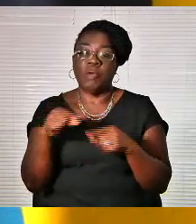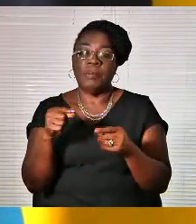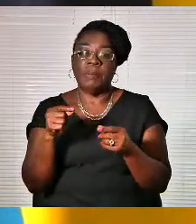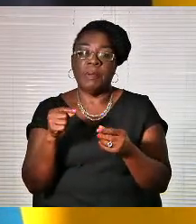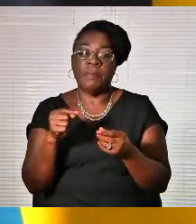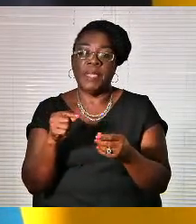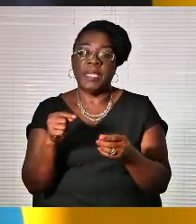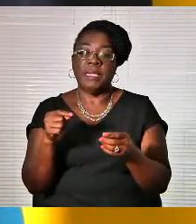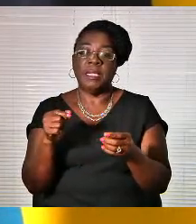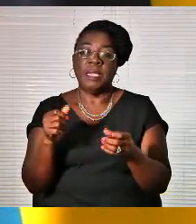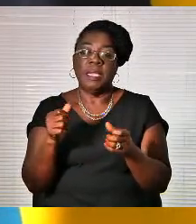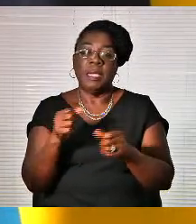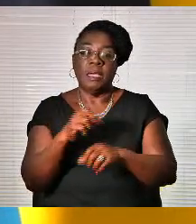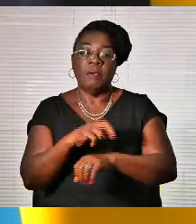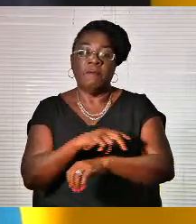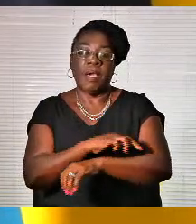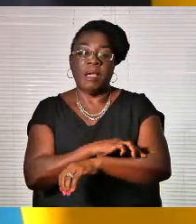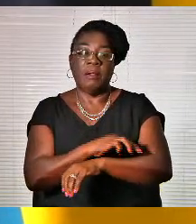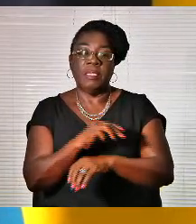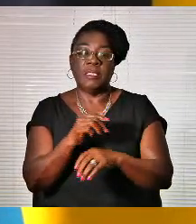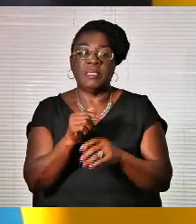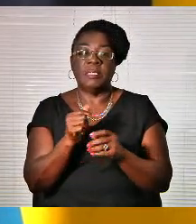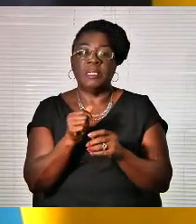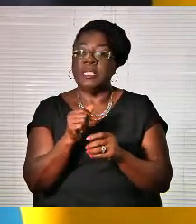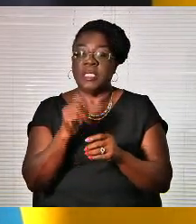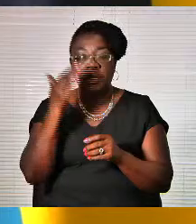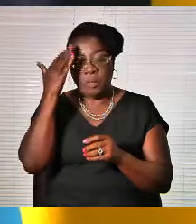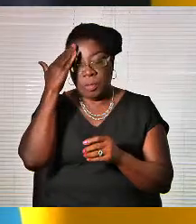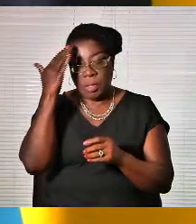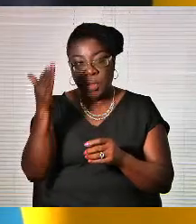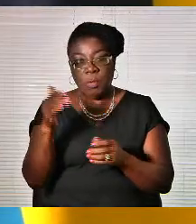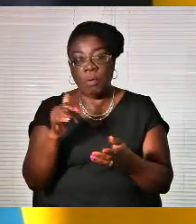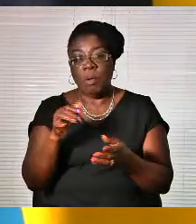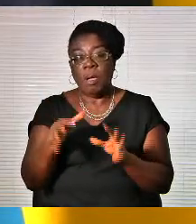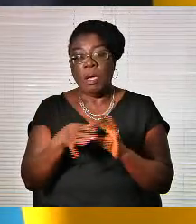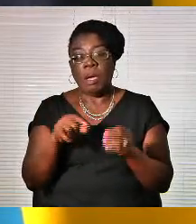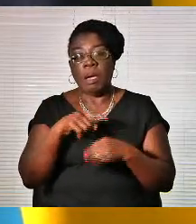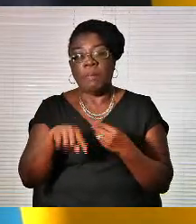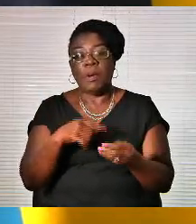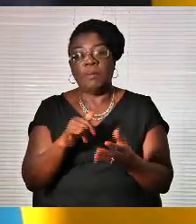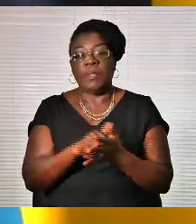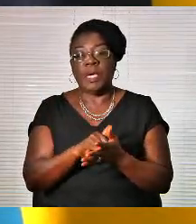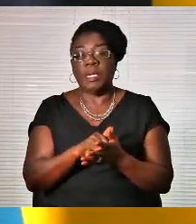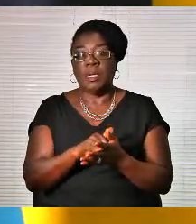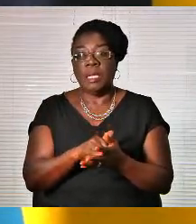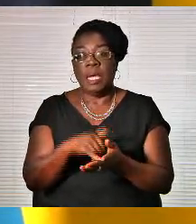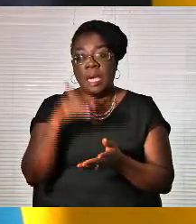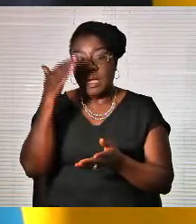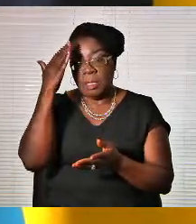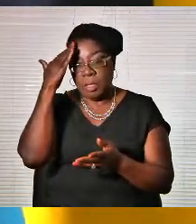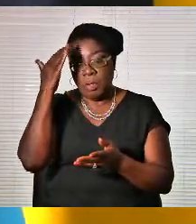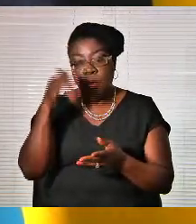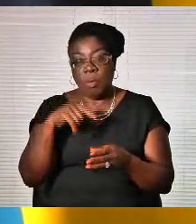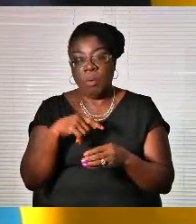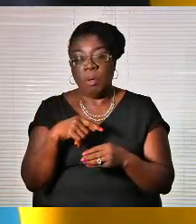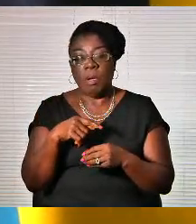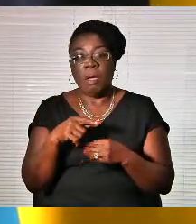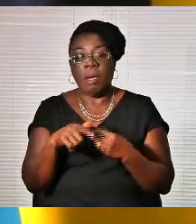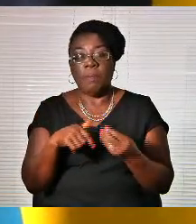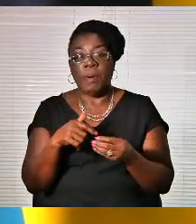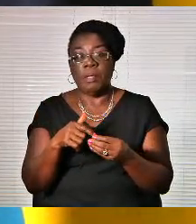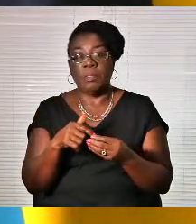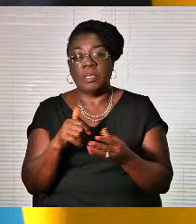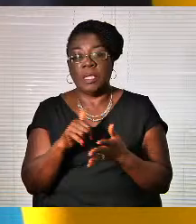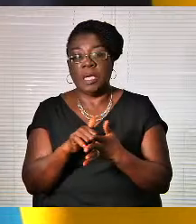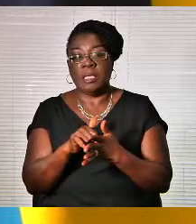compromised, I am certainly unaware of that. I don't know if reference is being made to